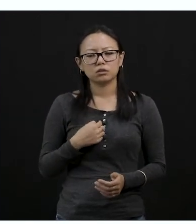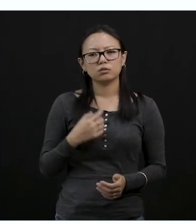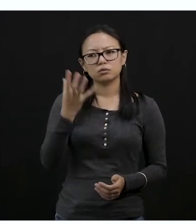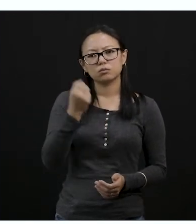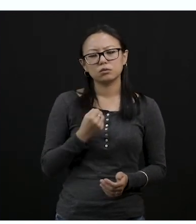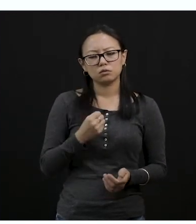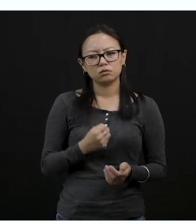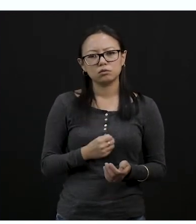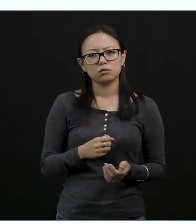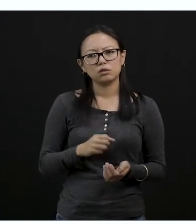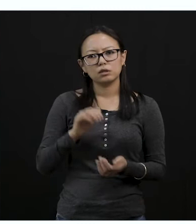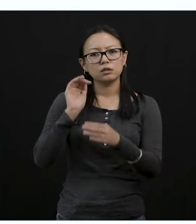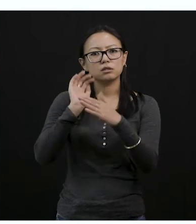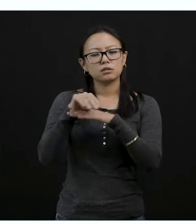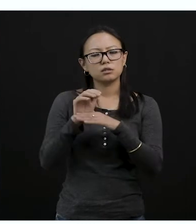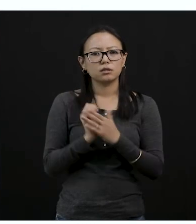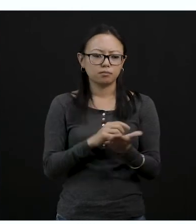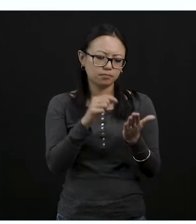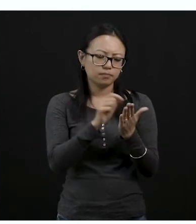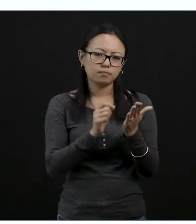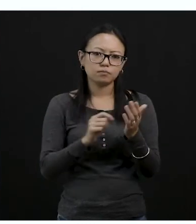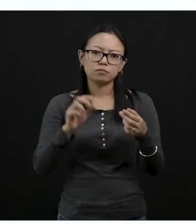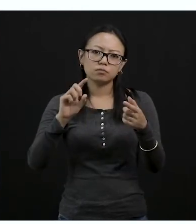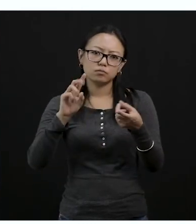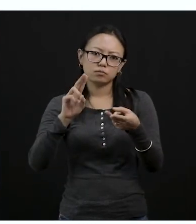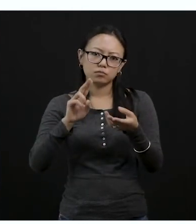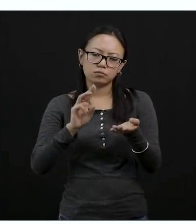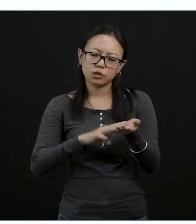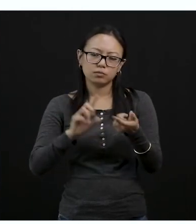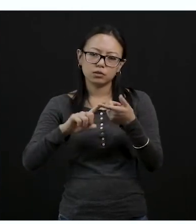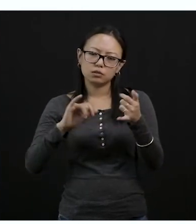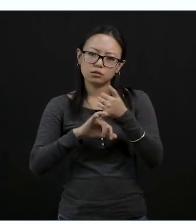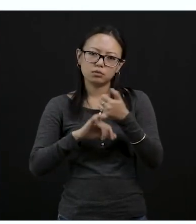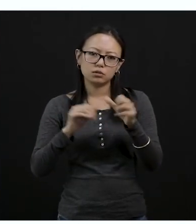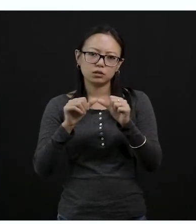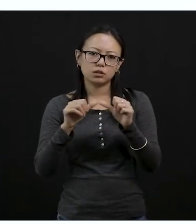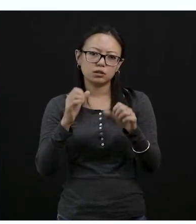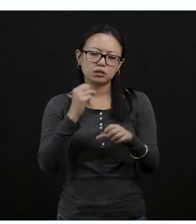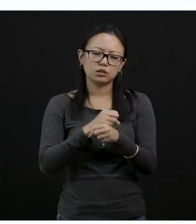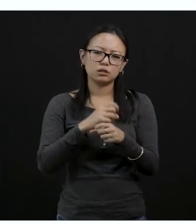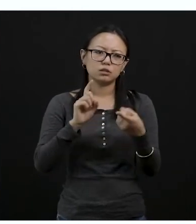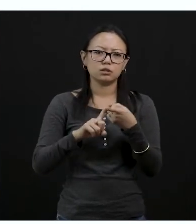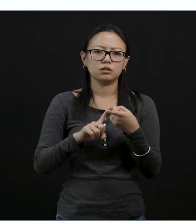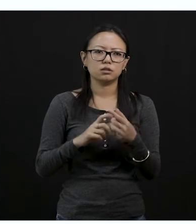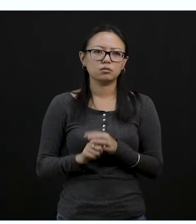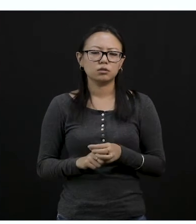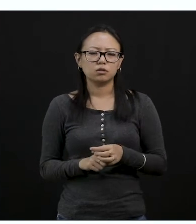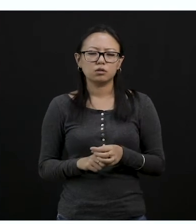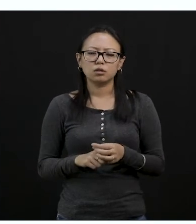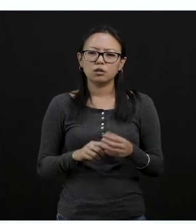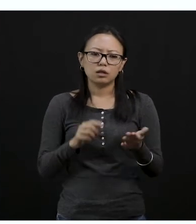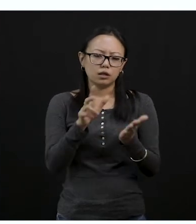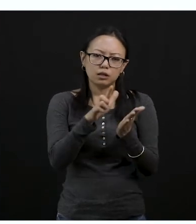so I will write it down, I will go to the post office. So when I'm doing this, it takes about 3 days, 7 days,